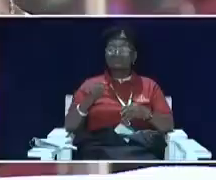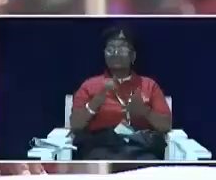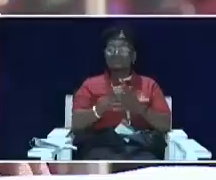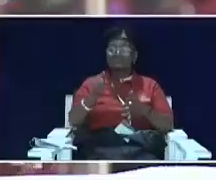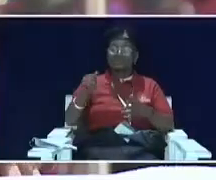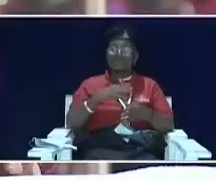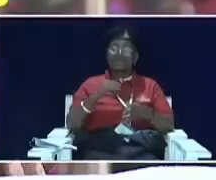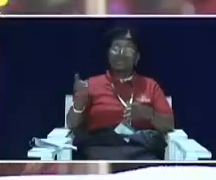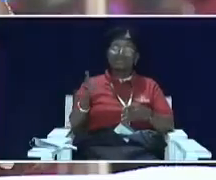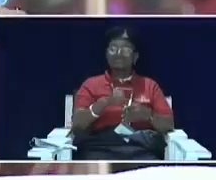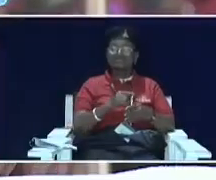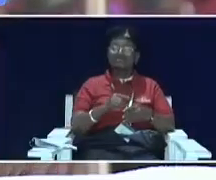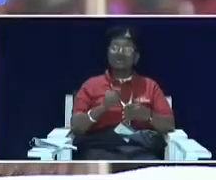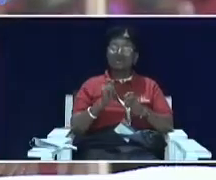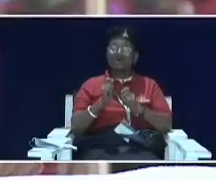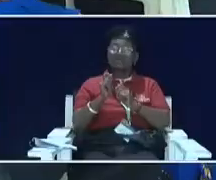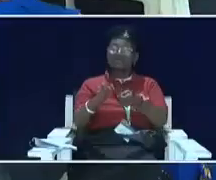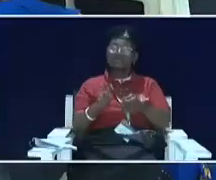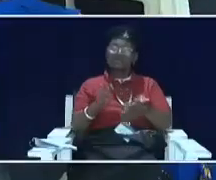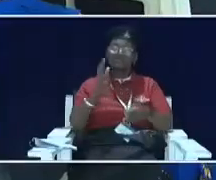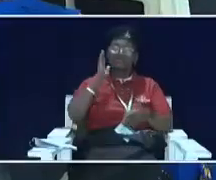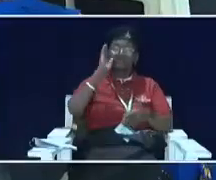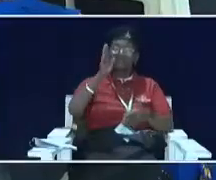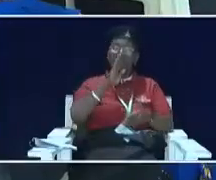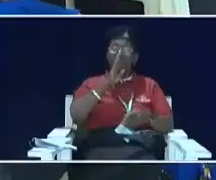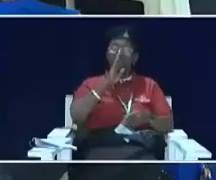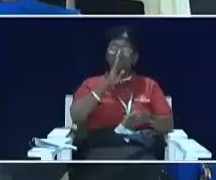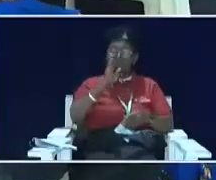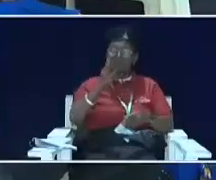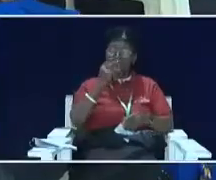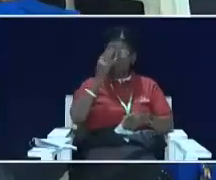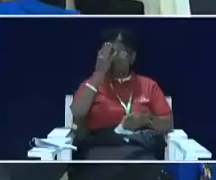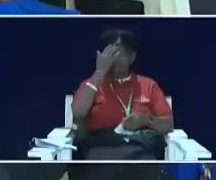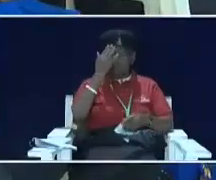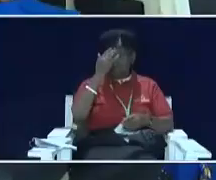and your potential will be activated.